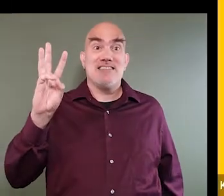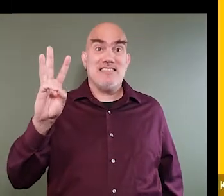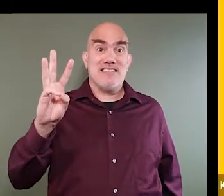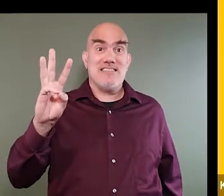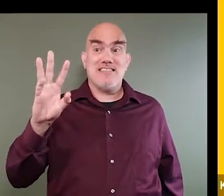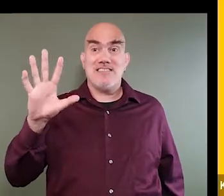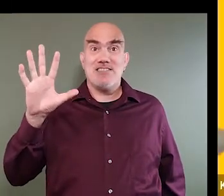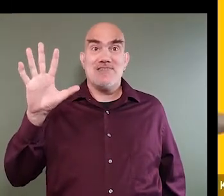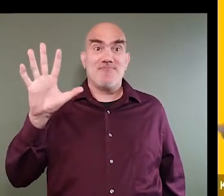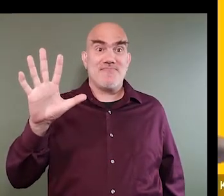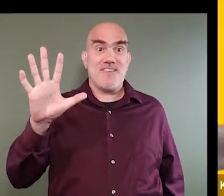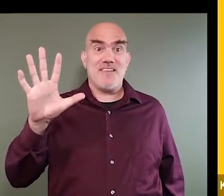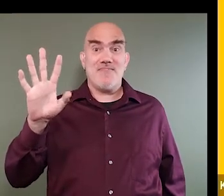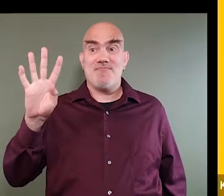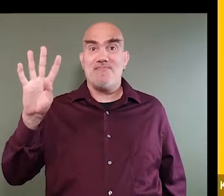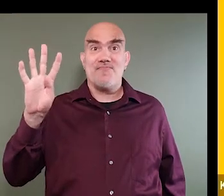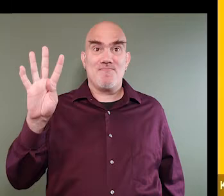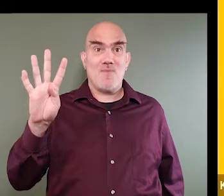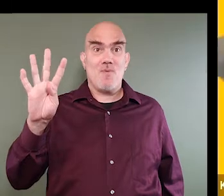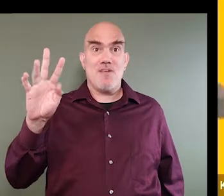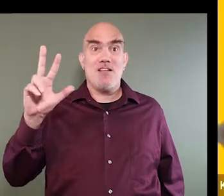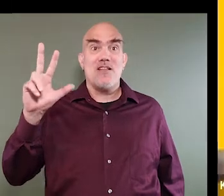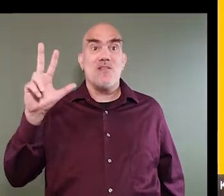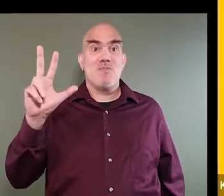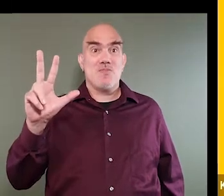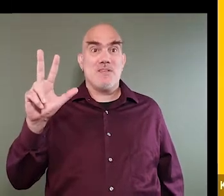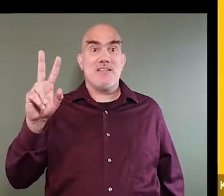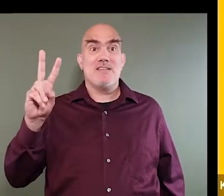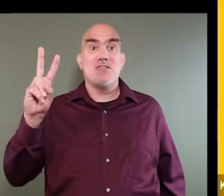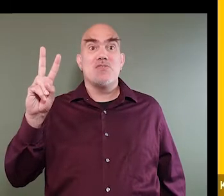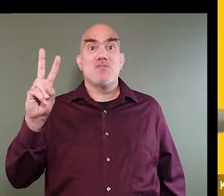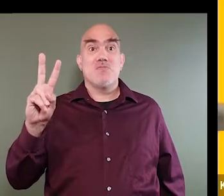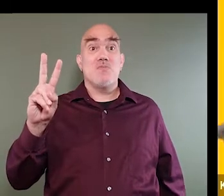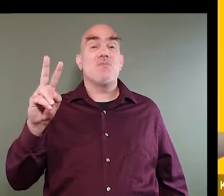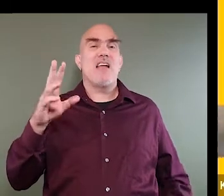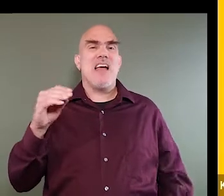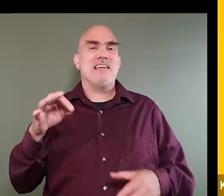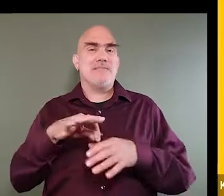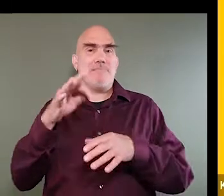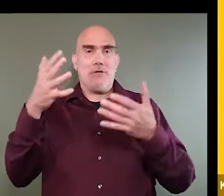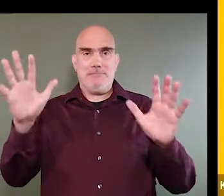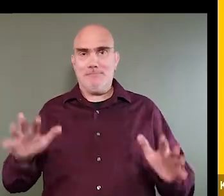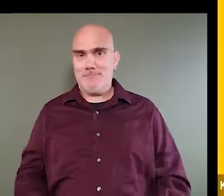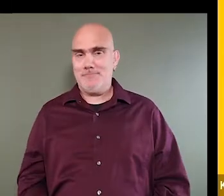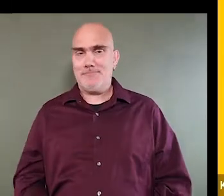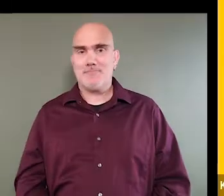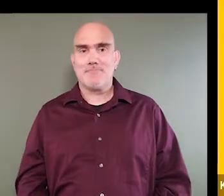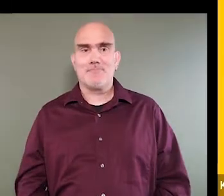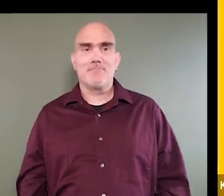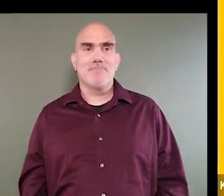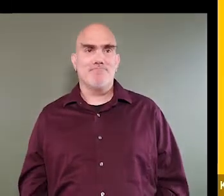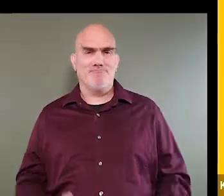5, 4, 3, 2, and spirit.